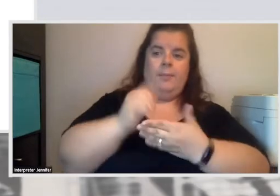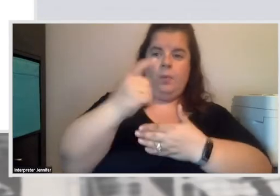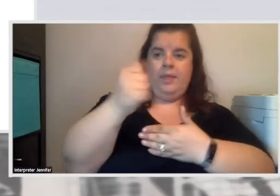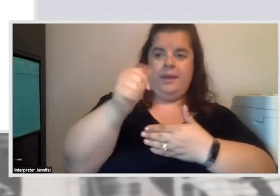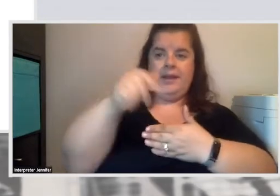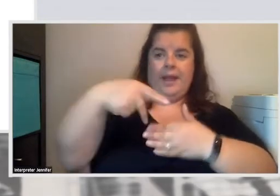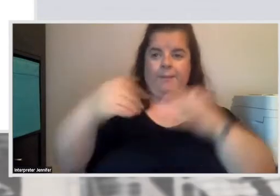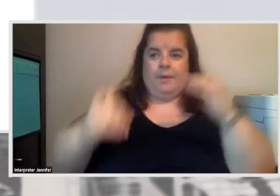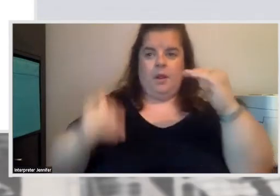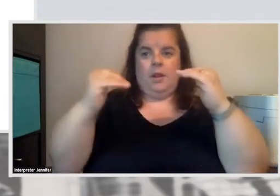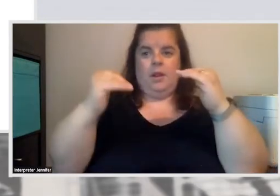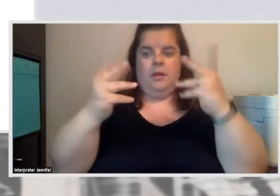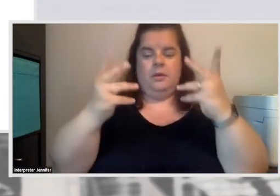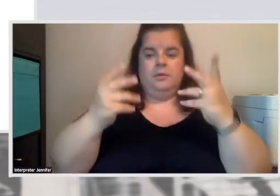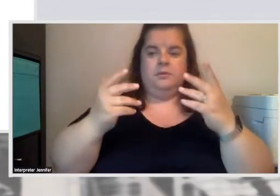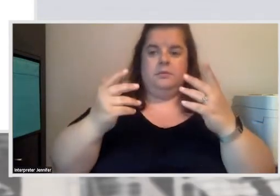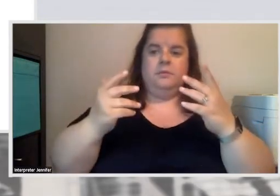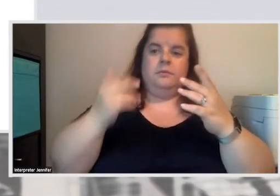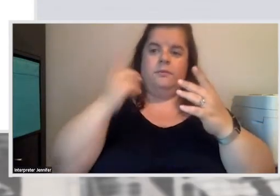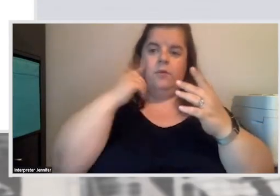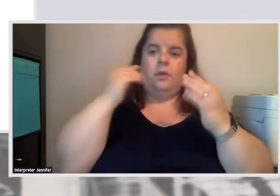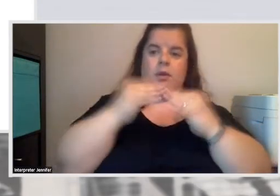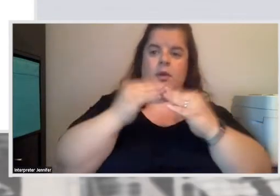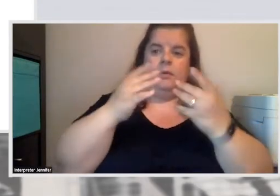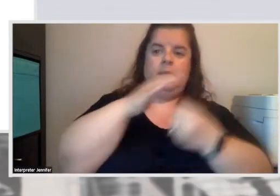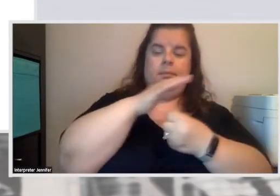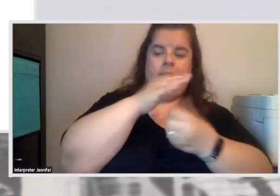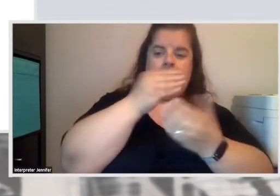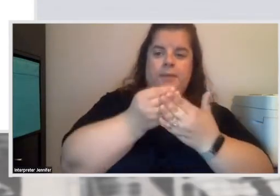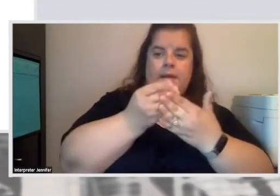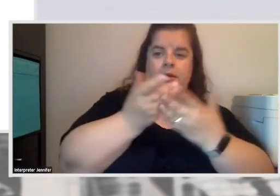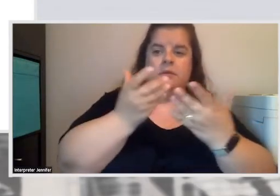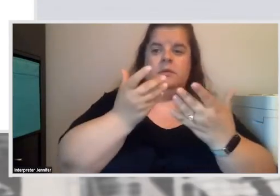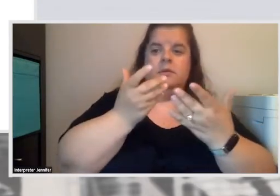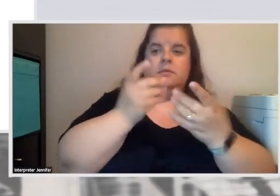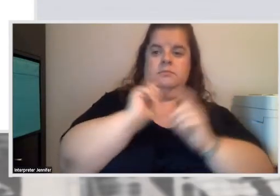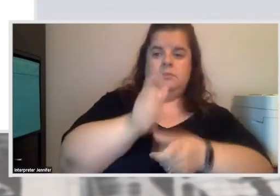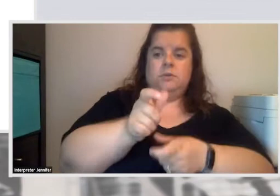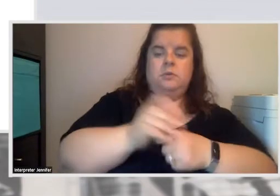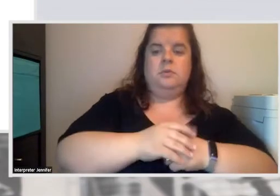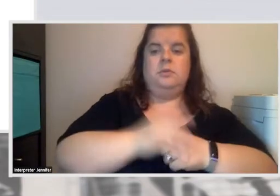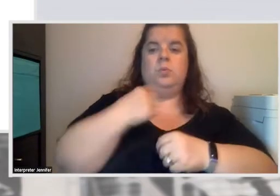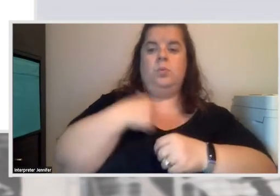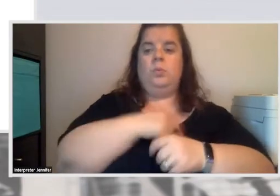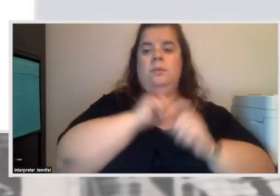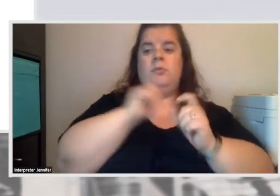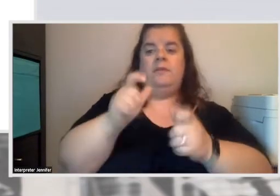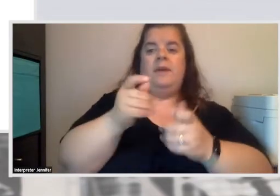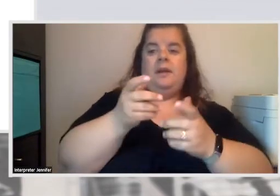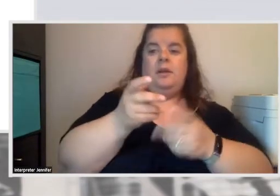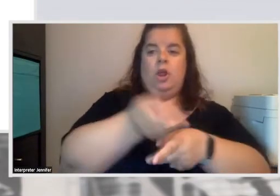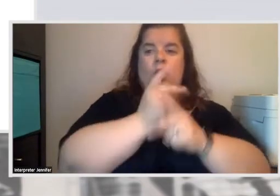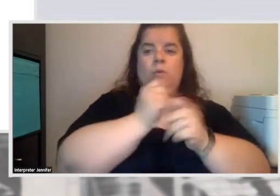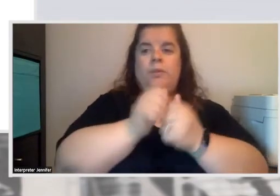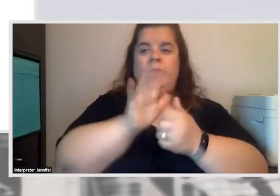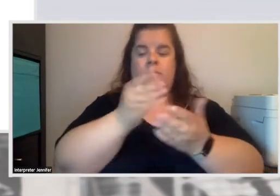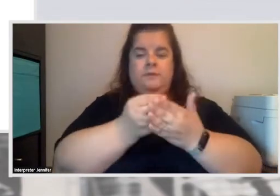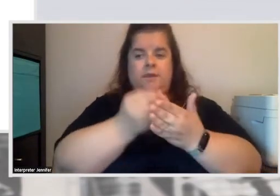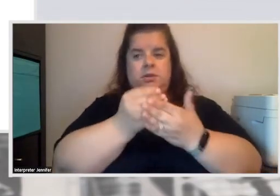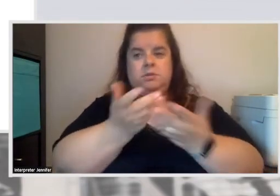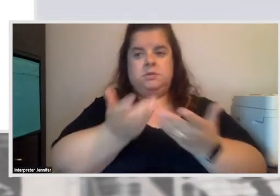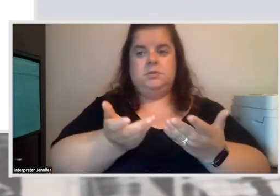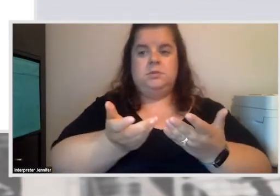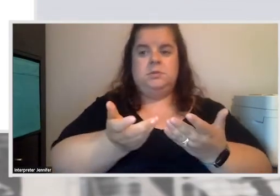CDBG funds is required in order to deliver the project. So we'll provide a loan with these funds, and then in exchange